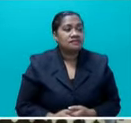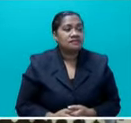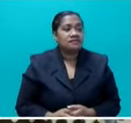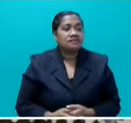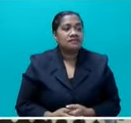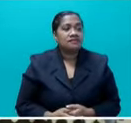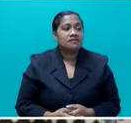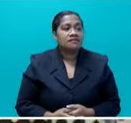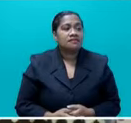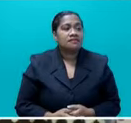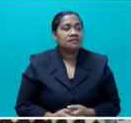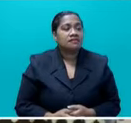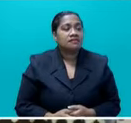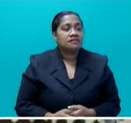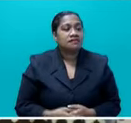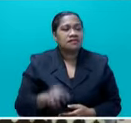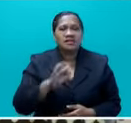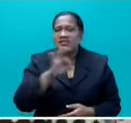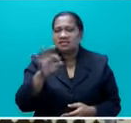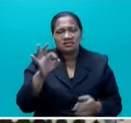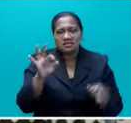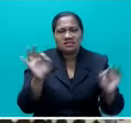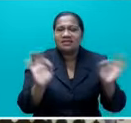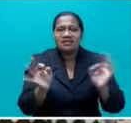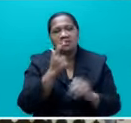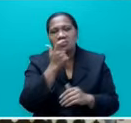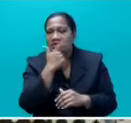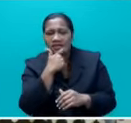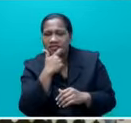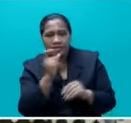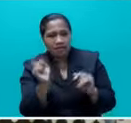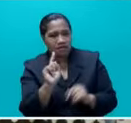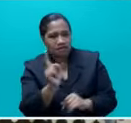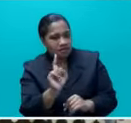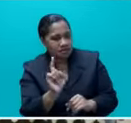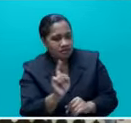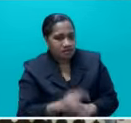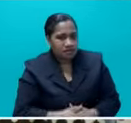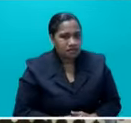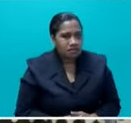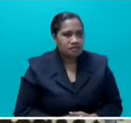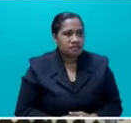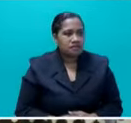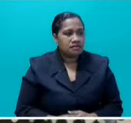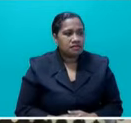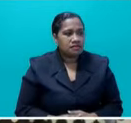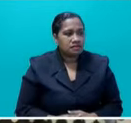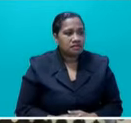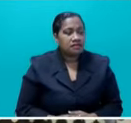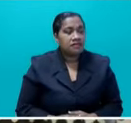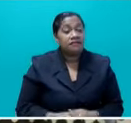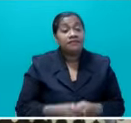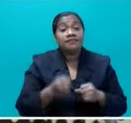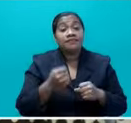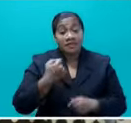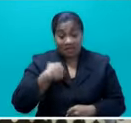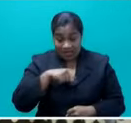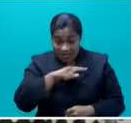it's not a laughing matter at all. And that's the position. Our position is